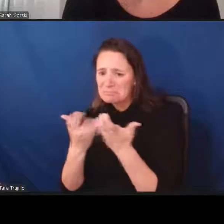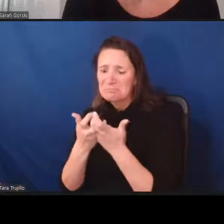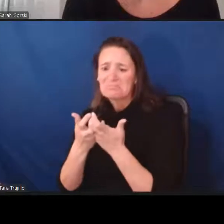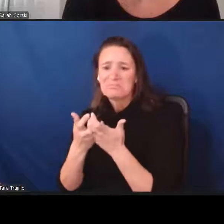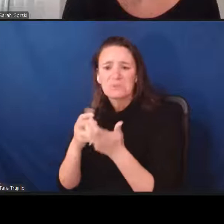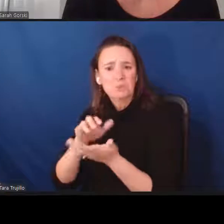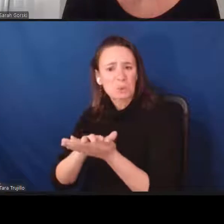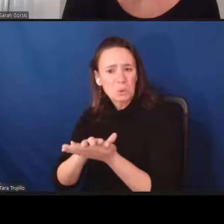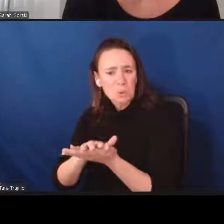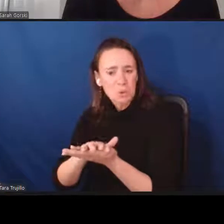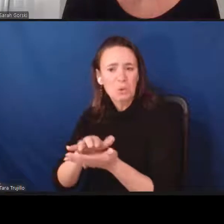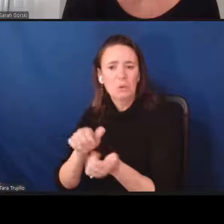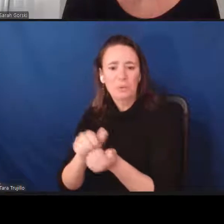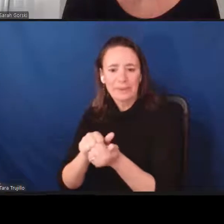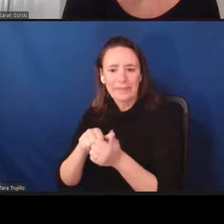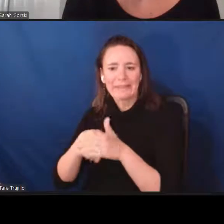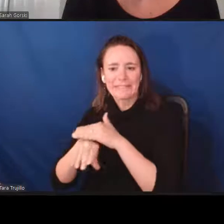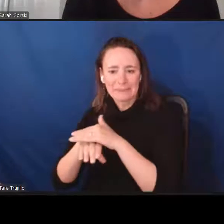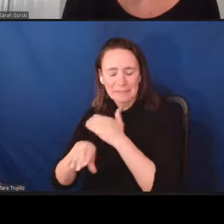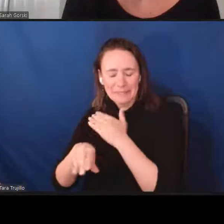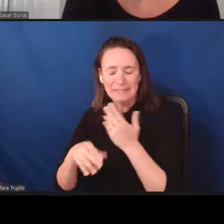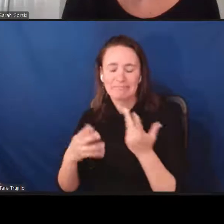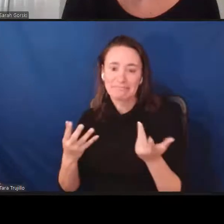accessibility. I know that